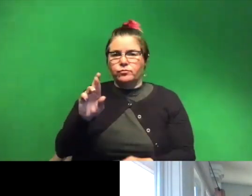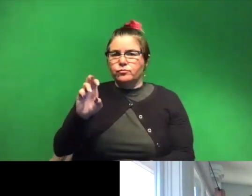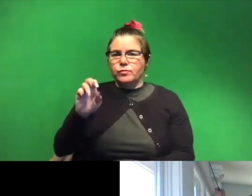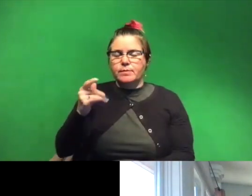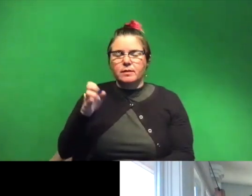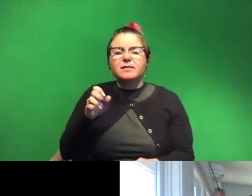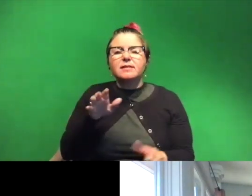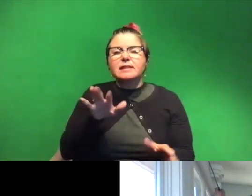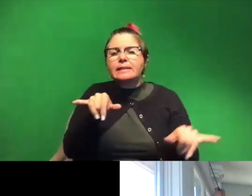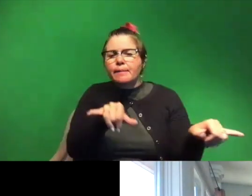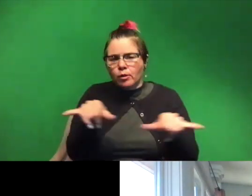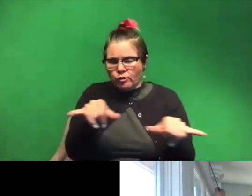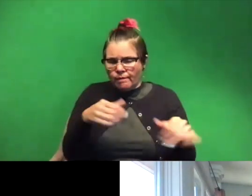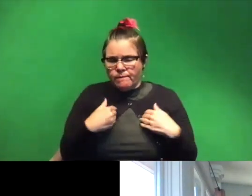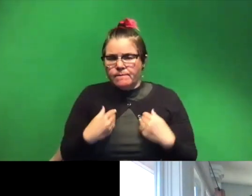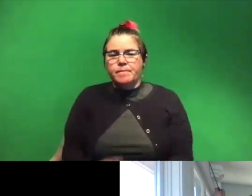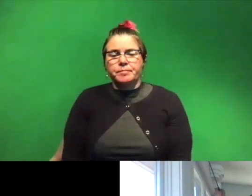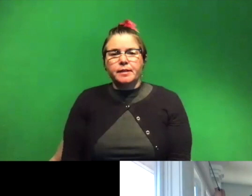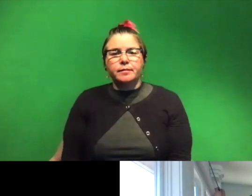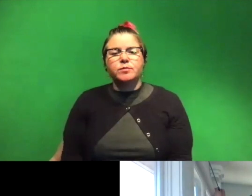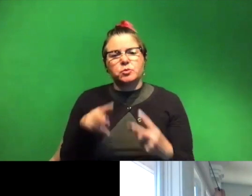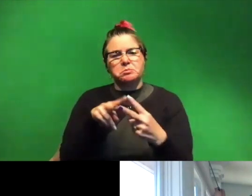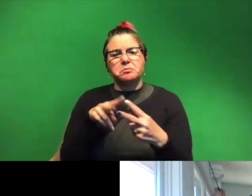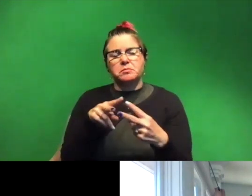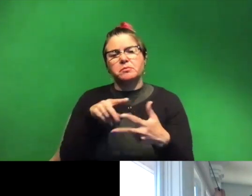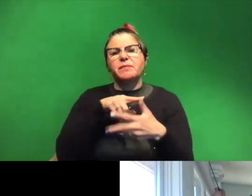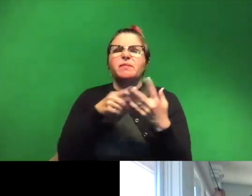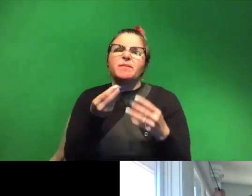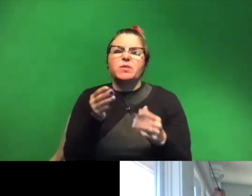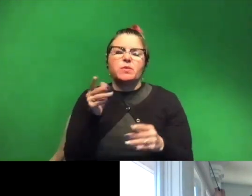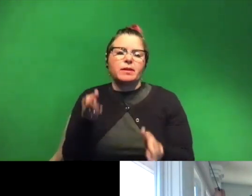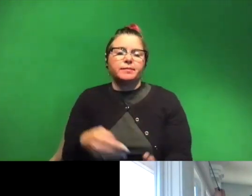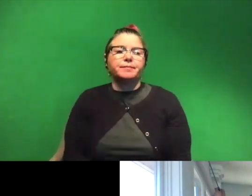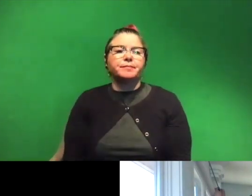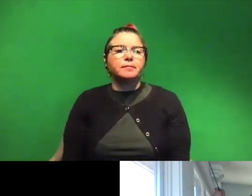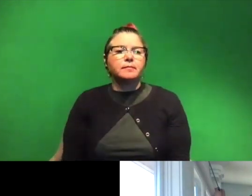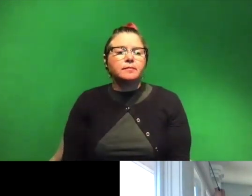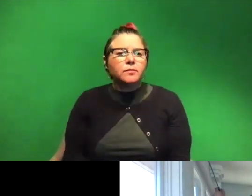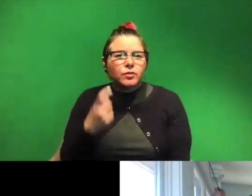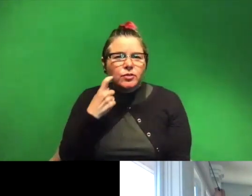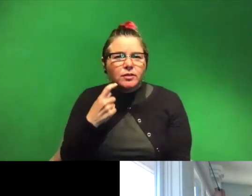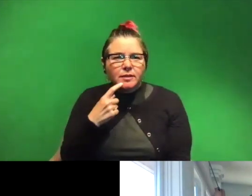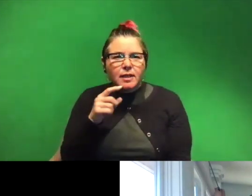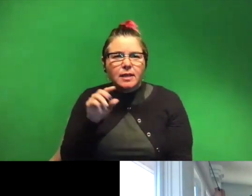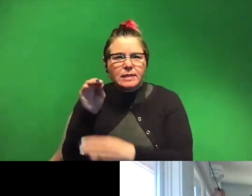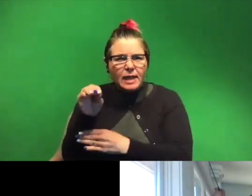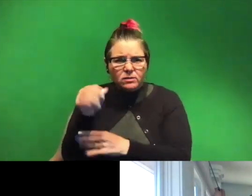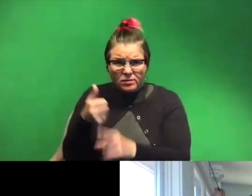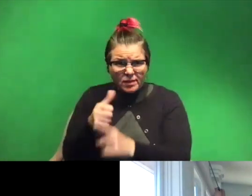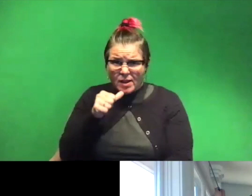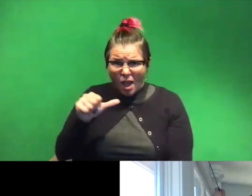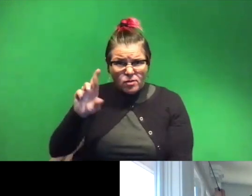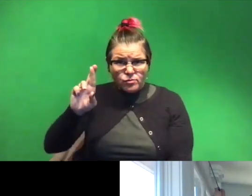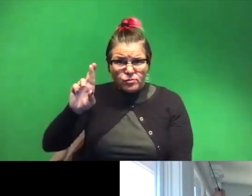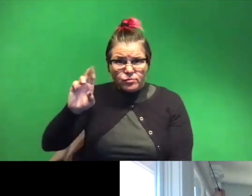similar. Yeah, those are 2 ways, or a few ways. Yeah. So wait, did you just say that dinosaurs are not reptiles?